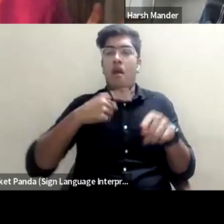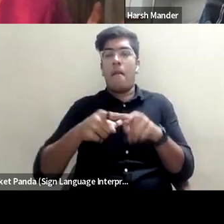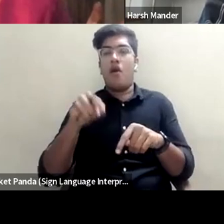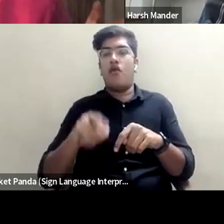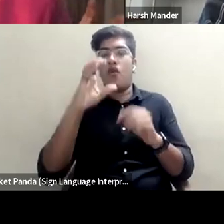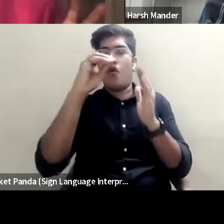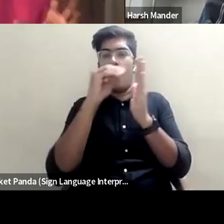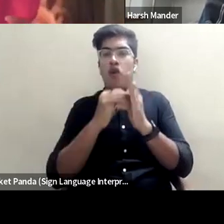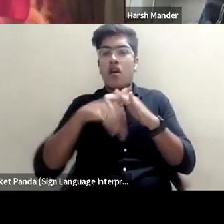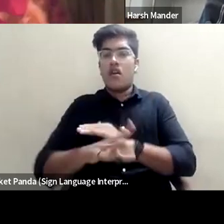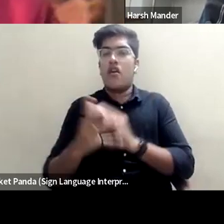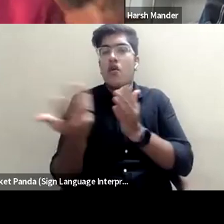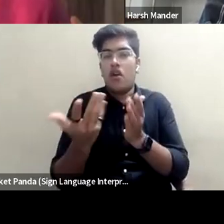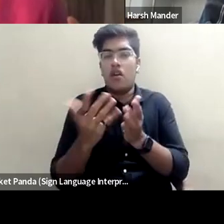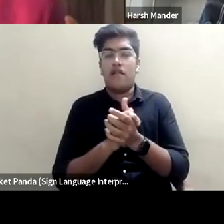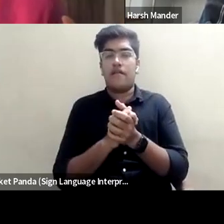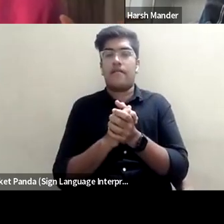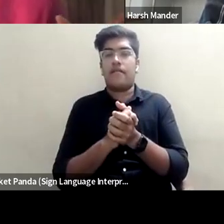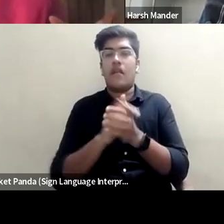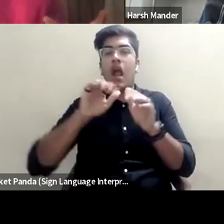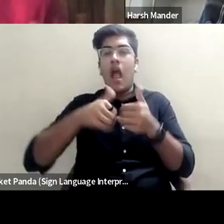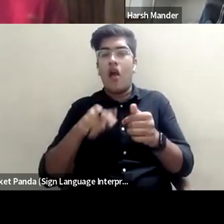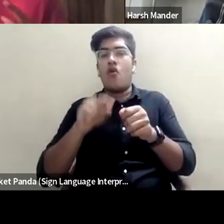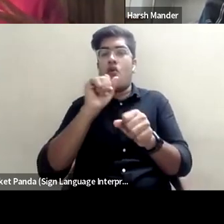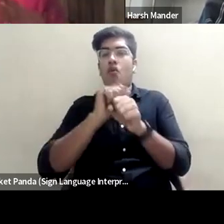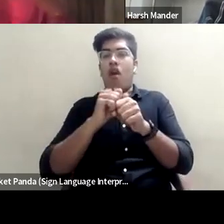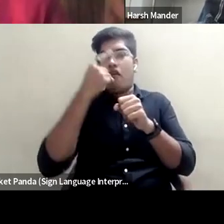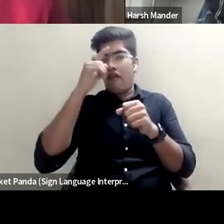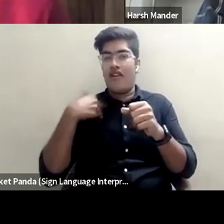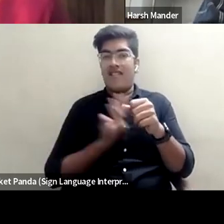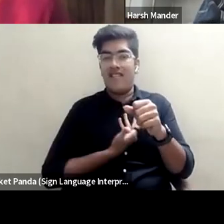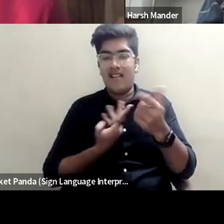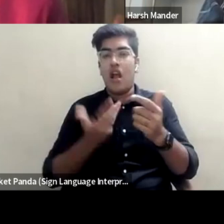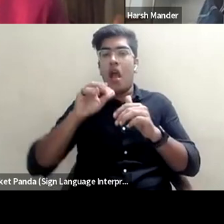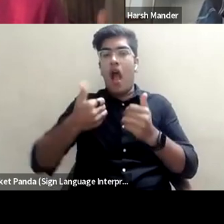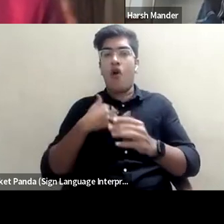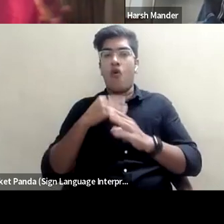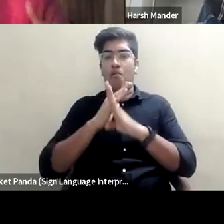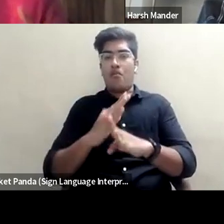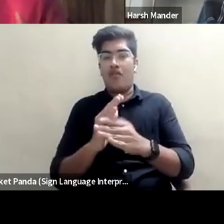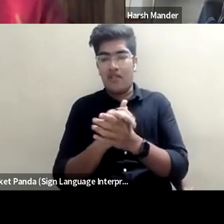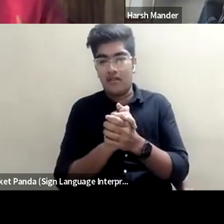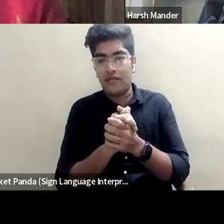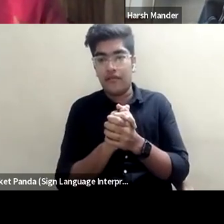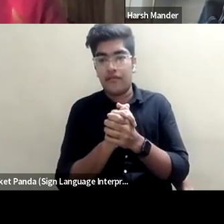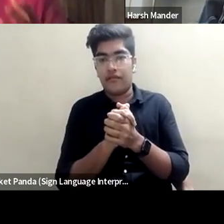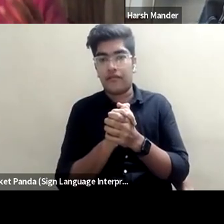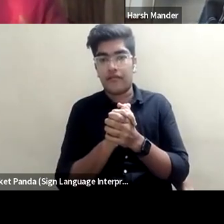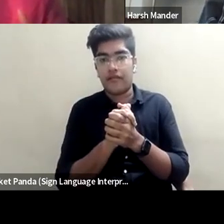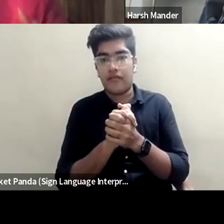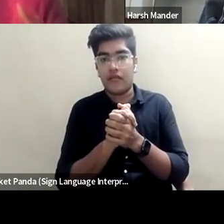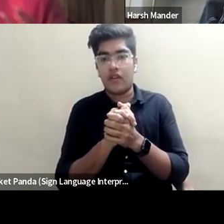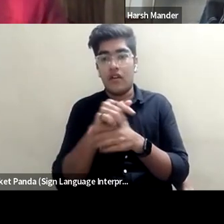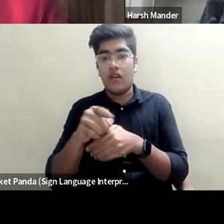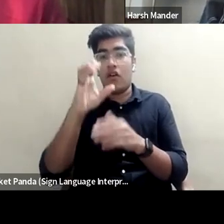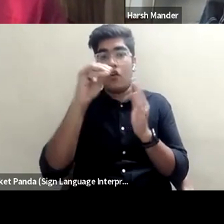is and how it works for us, how it protects us. It protects us. The